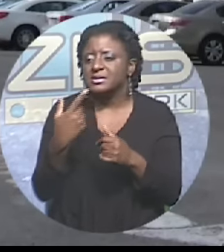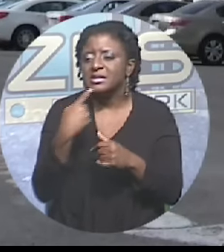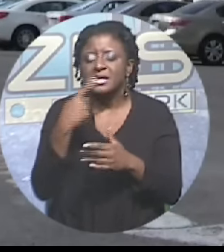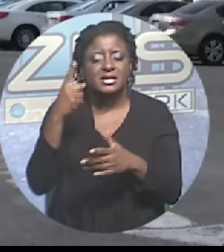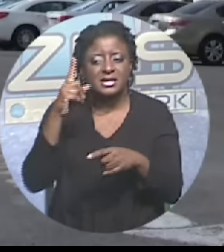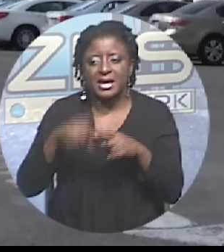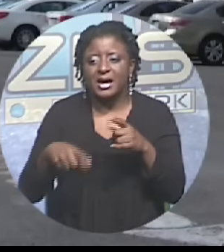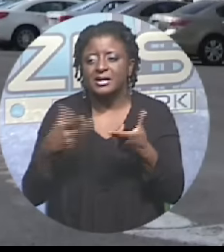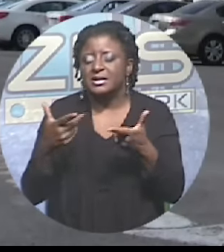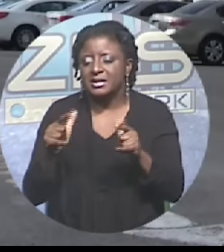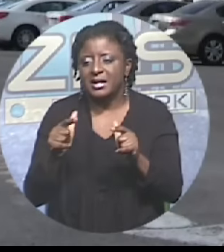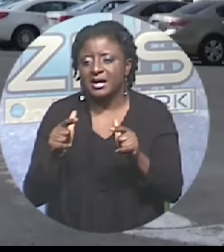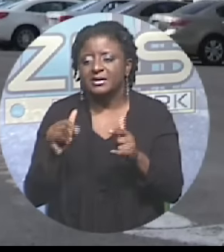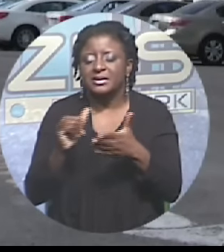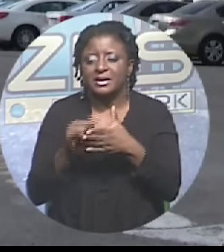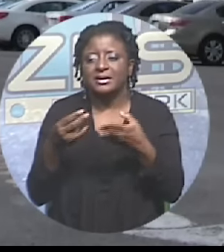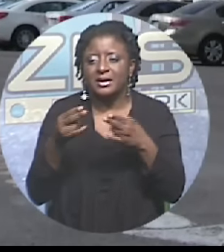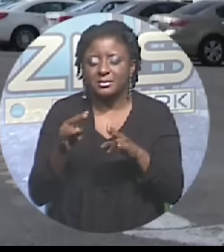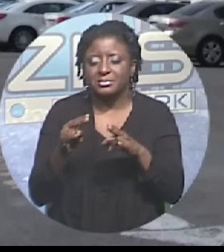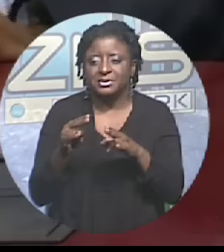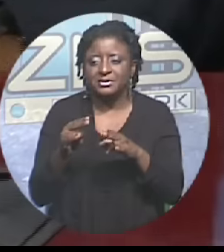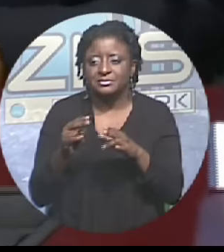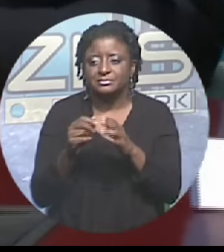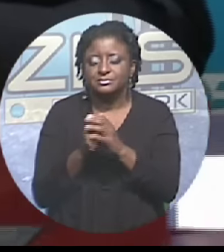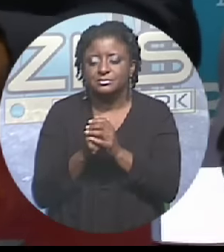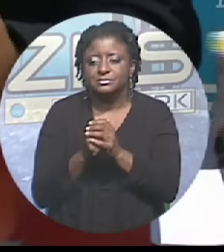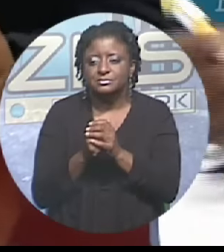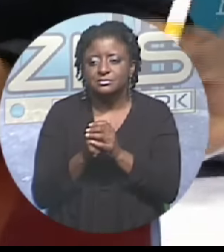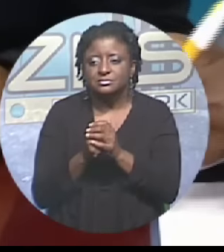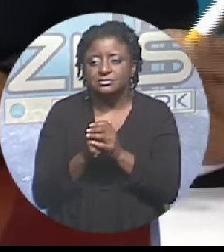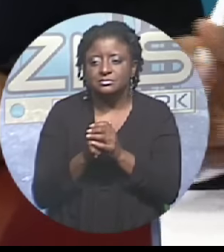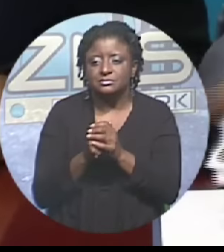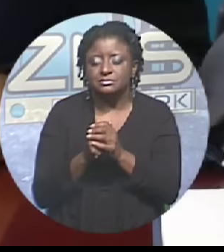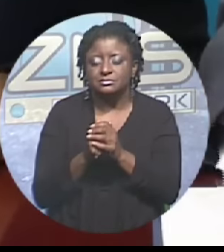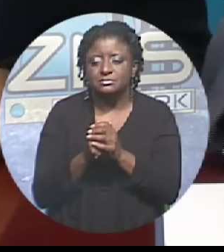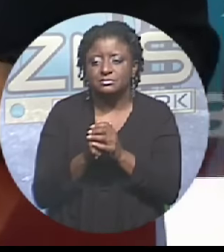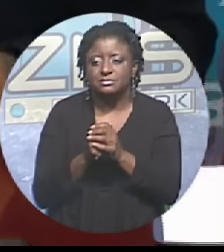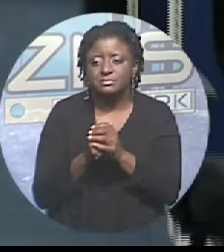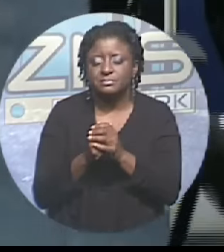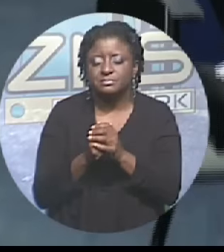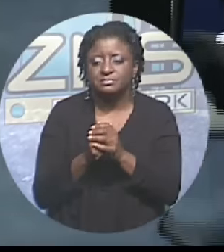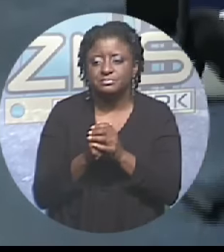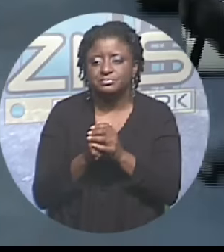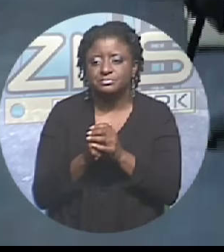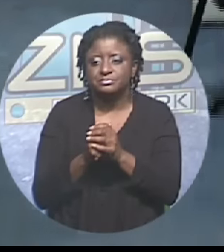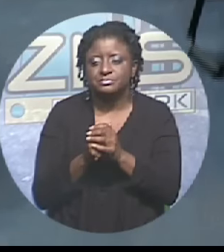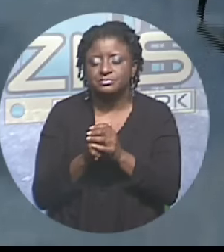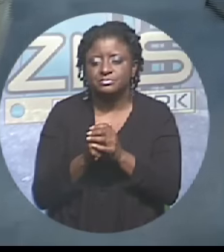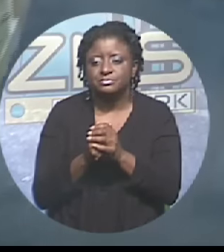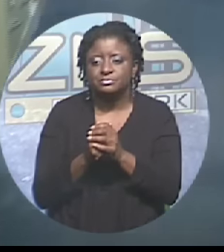Bahamas to fall victim to the call center Cable and Wireless is proposing and setting up in Jamaica.